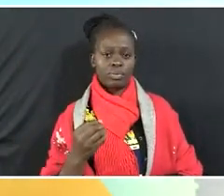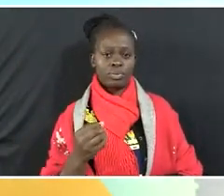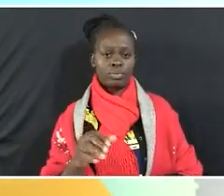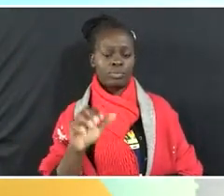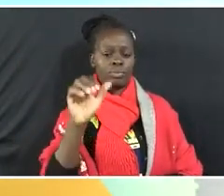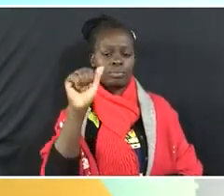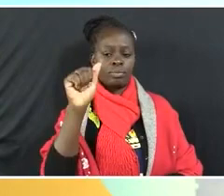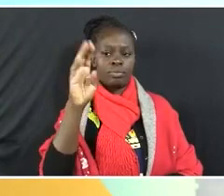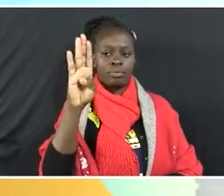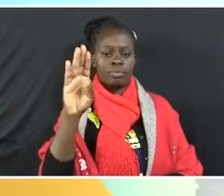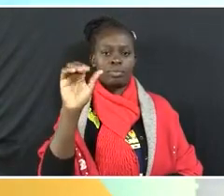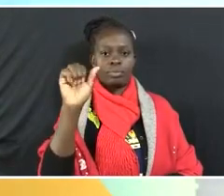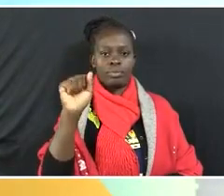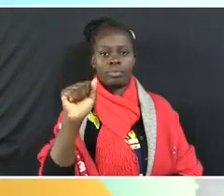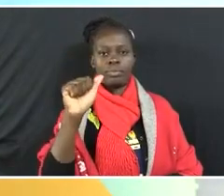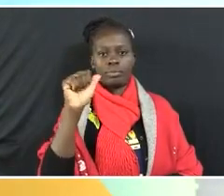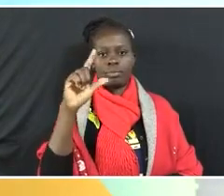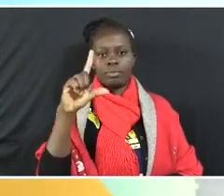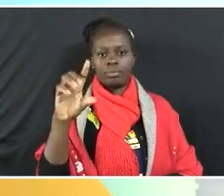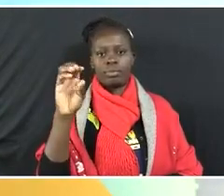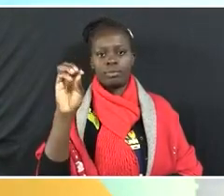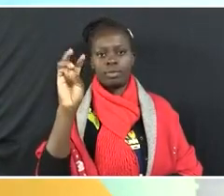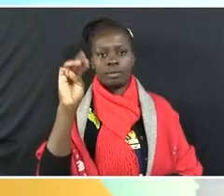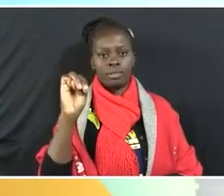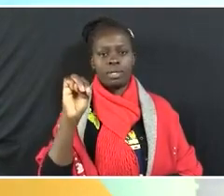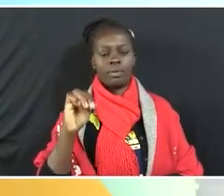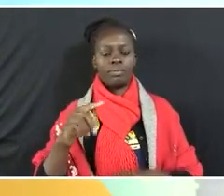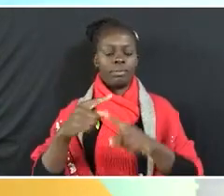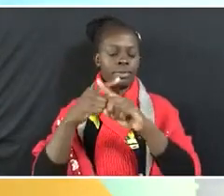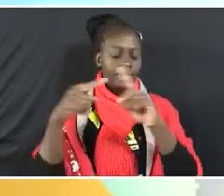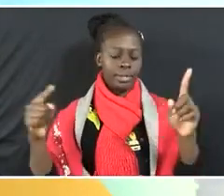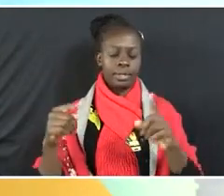And when they killed him, the Bible says,